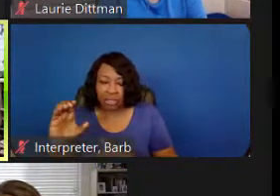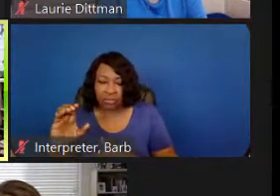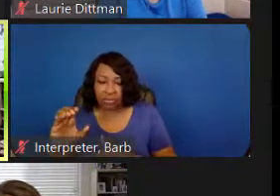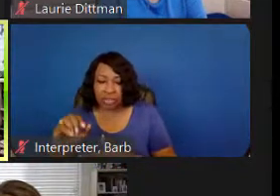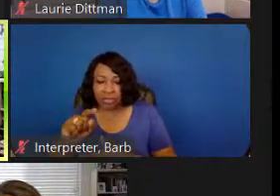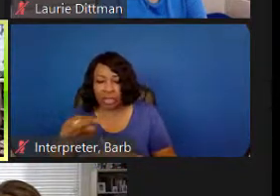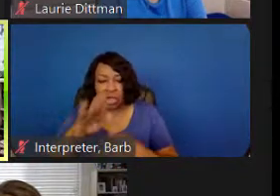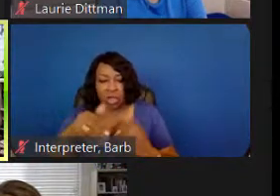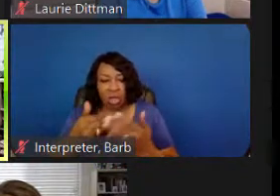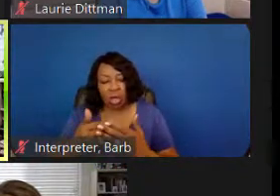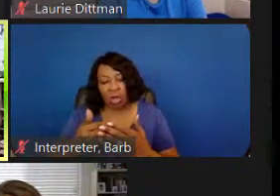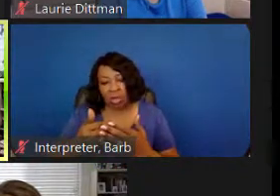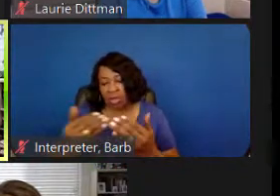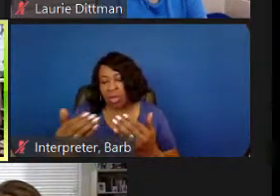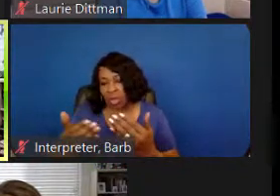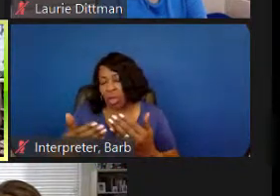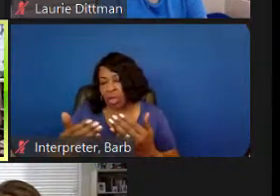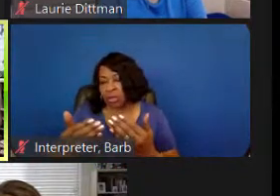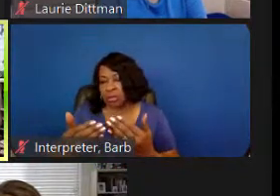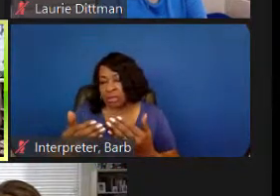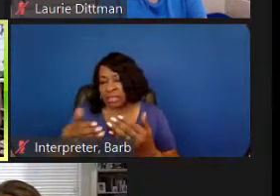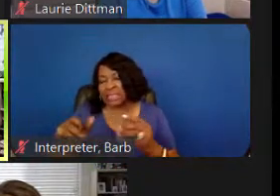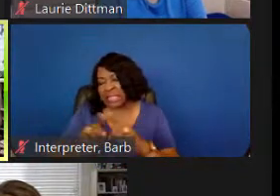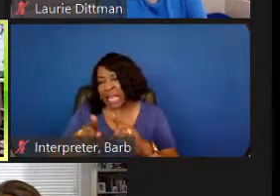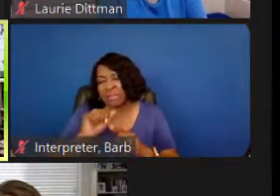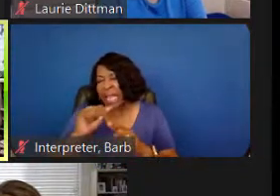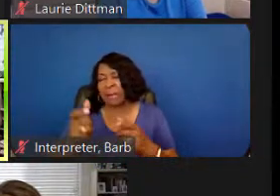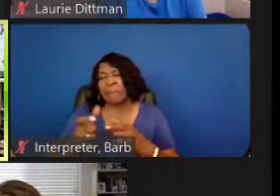same ballpark, not too much difference.